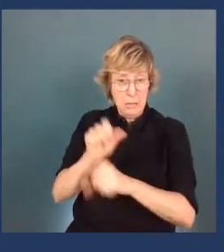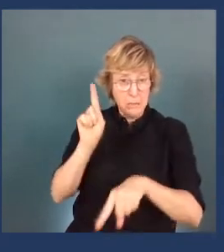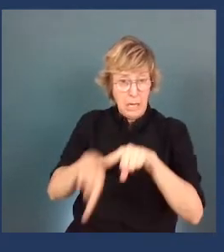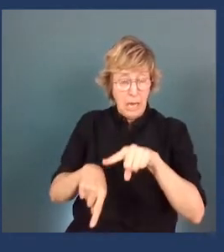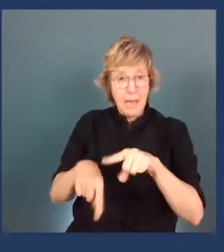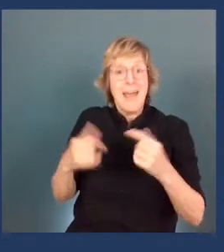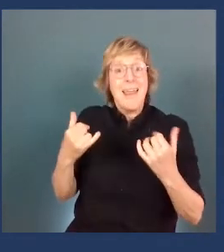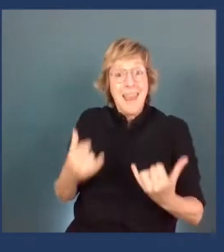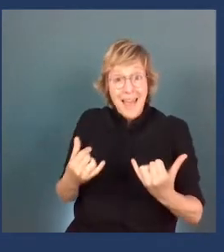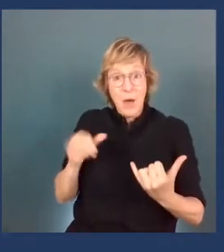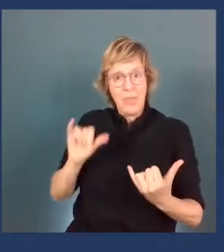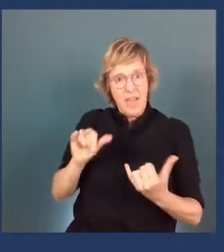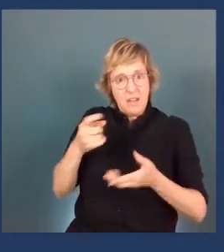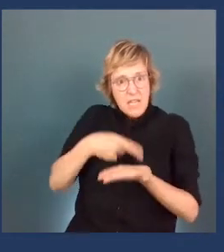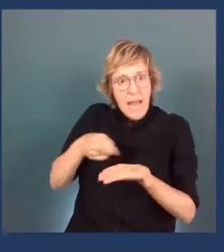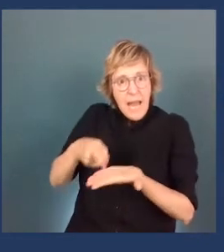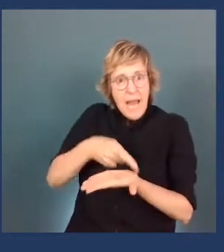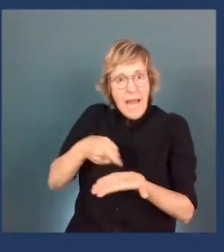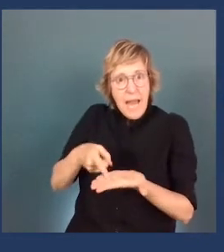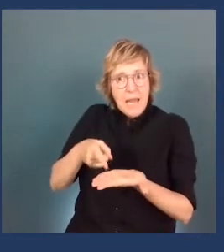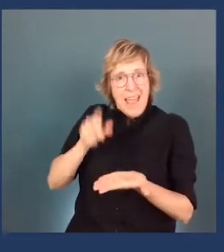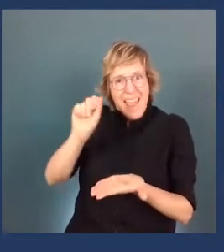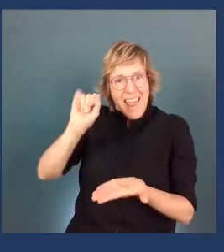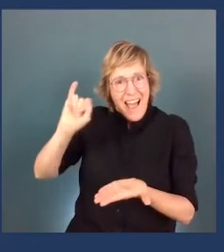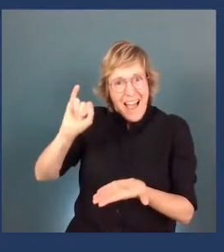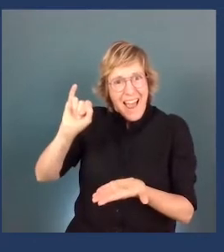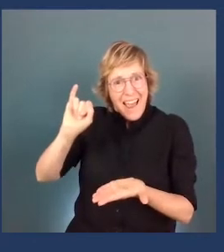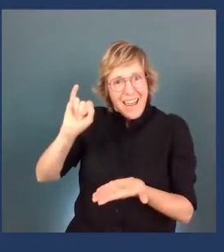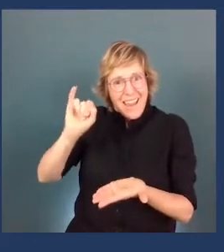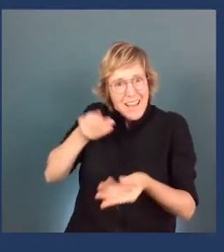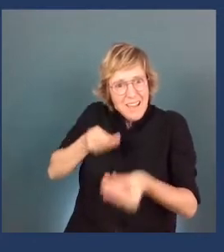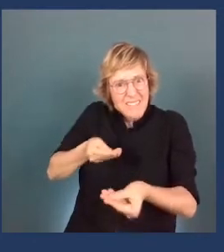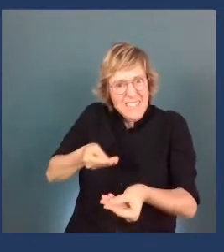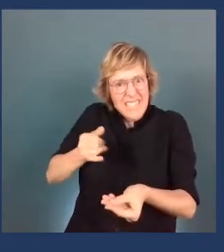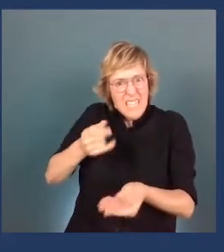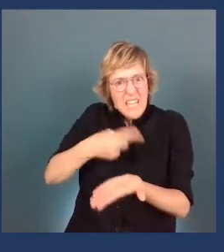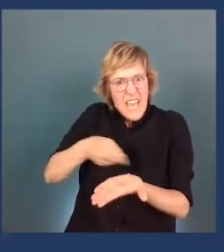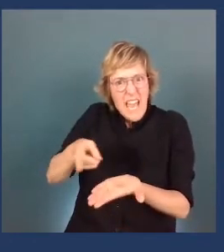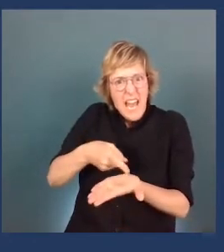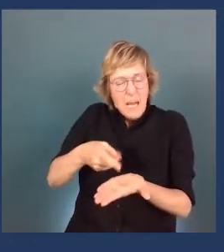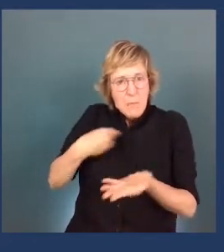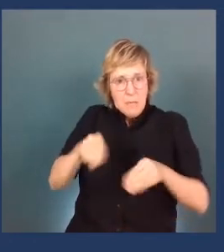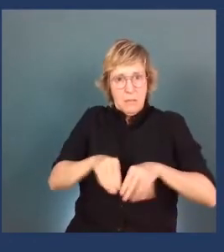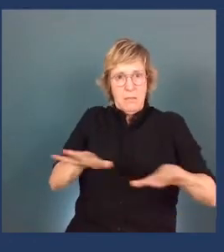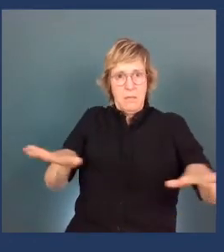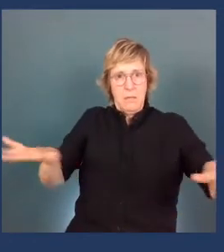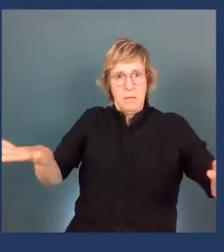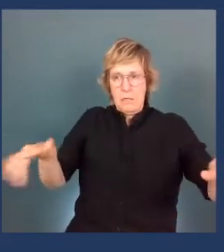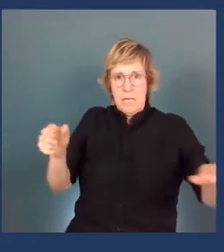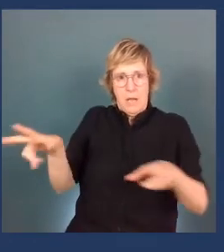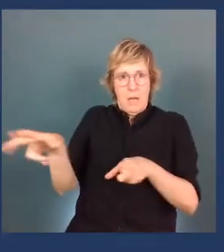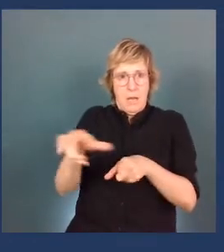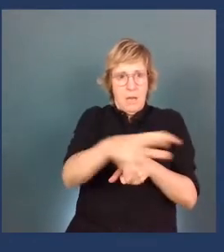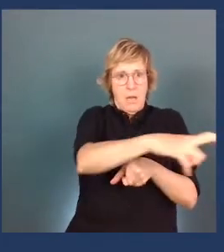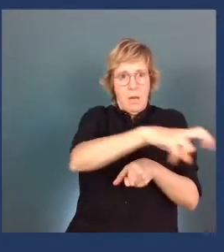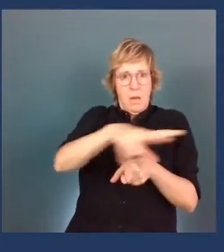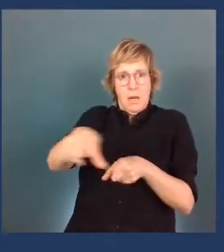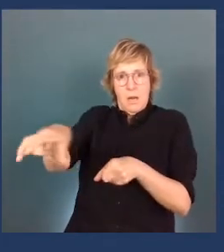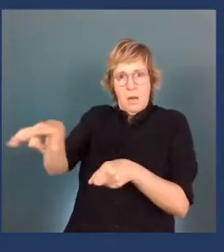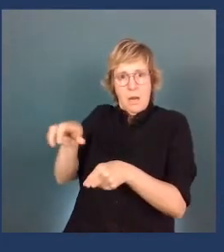created, it has now become an AI-powered smart cane, which gives people with visual